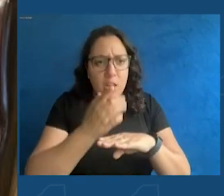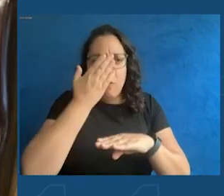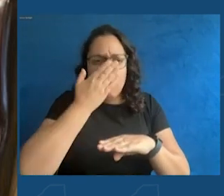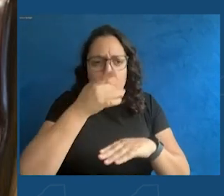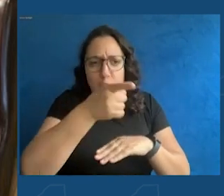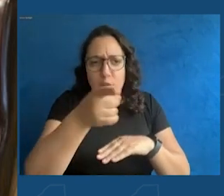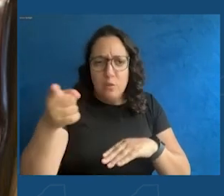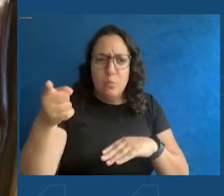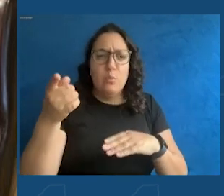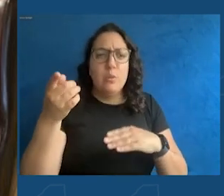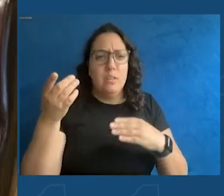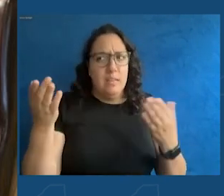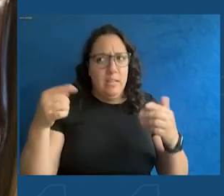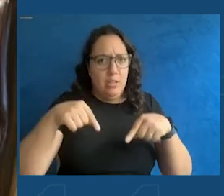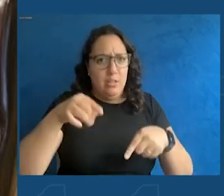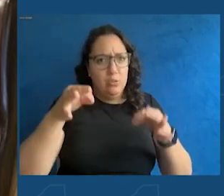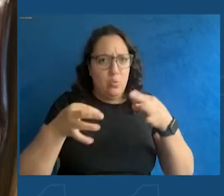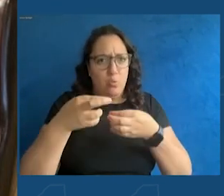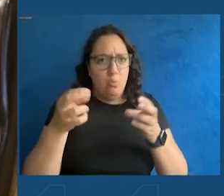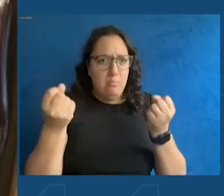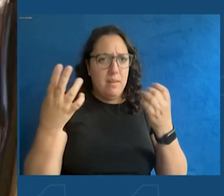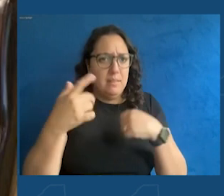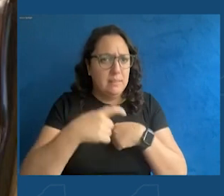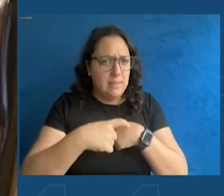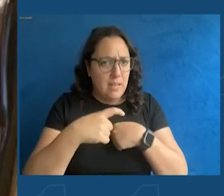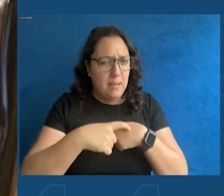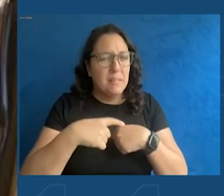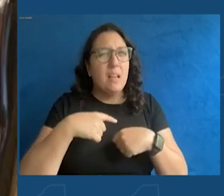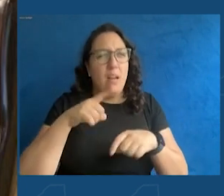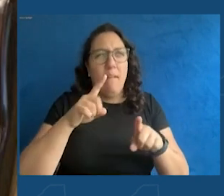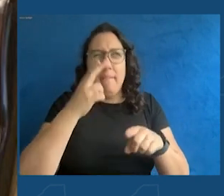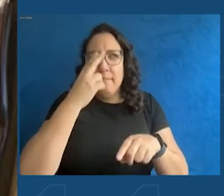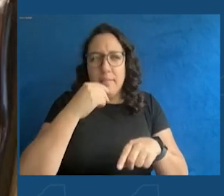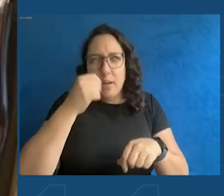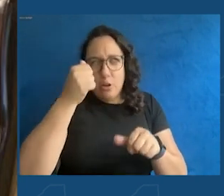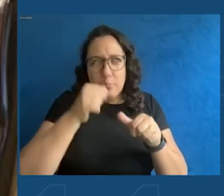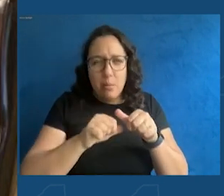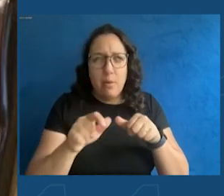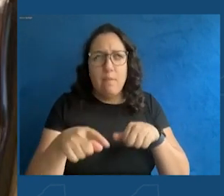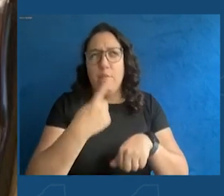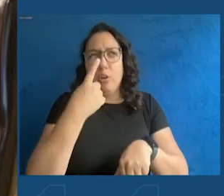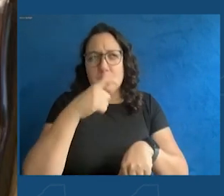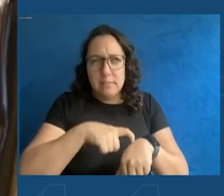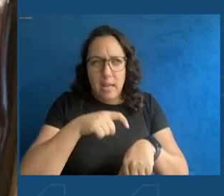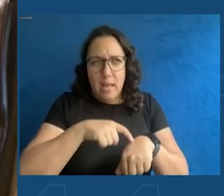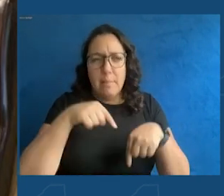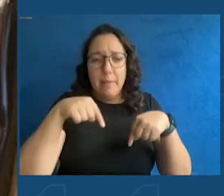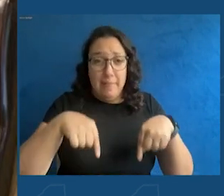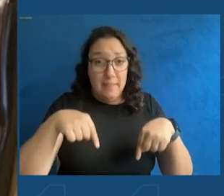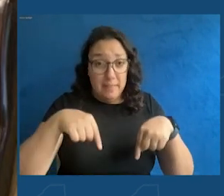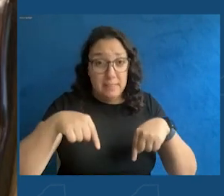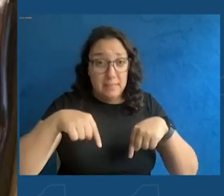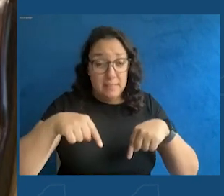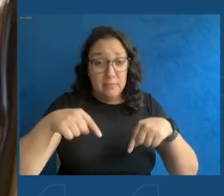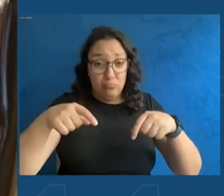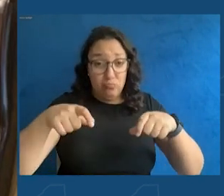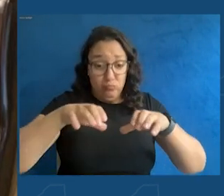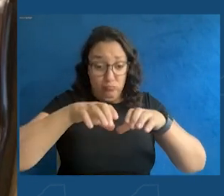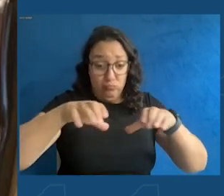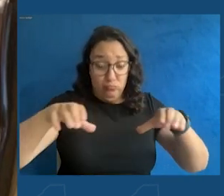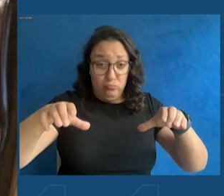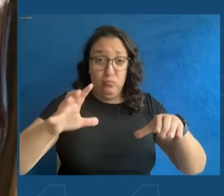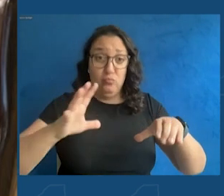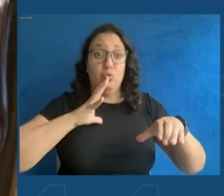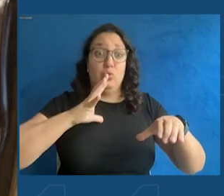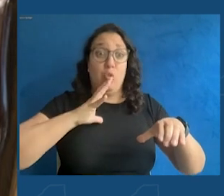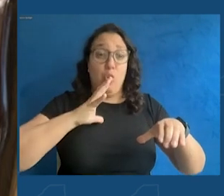times. Indeed, I still have a distinct memory of my first time at this podium. I was nervous and